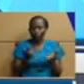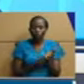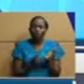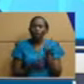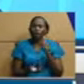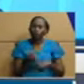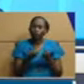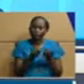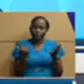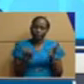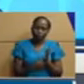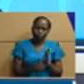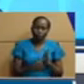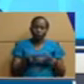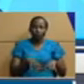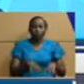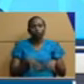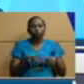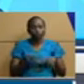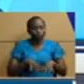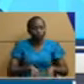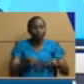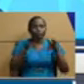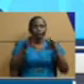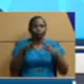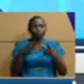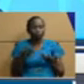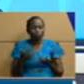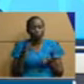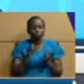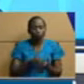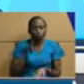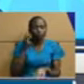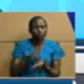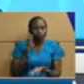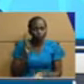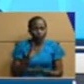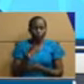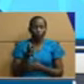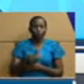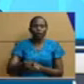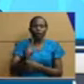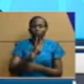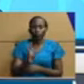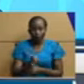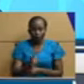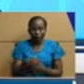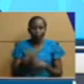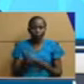as floods, locust invasion, rising water levels on Lake Victoria, and droughts, which have